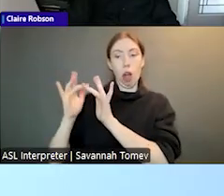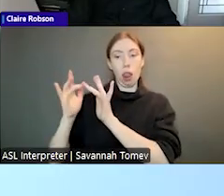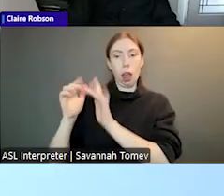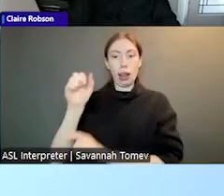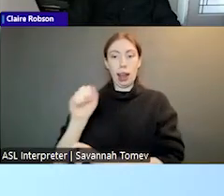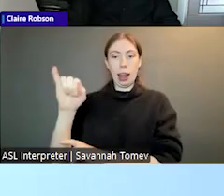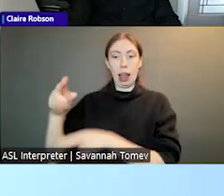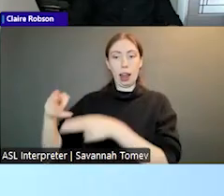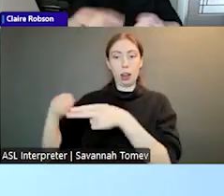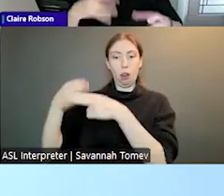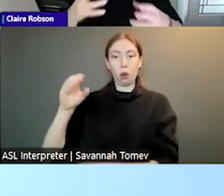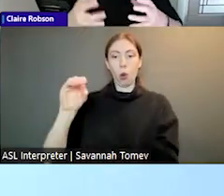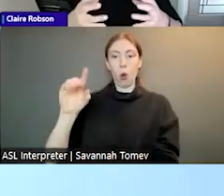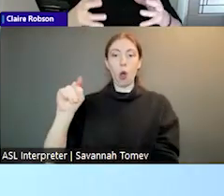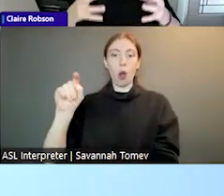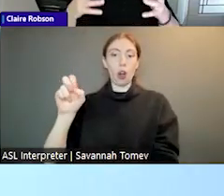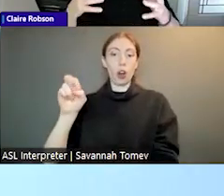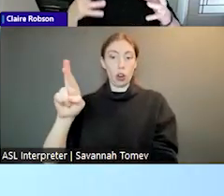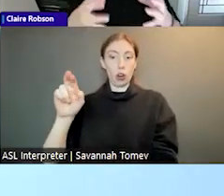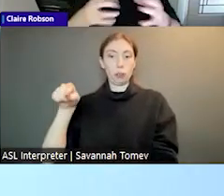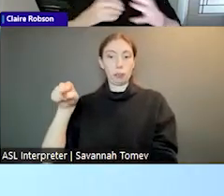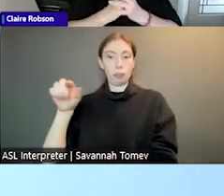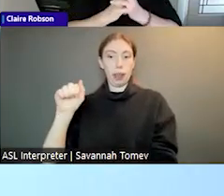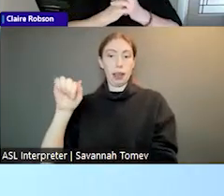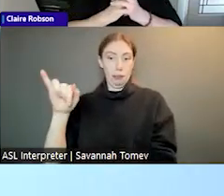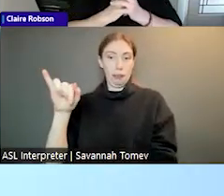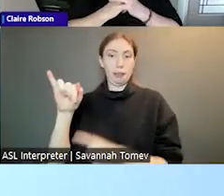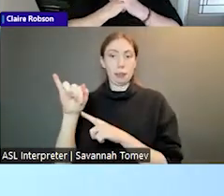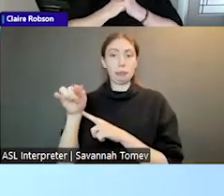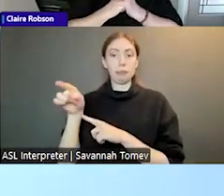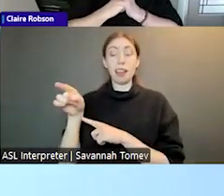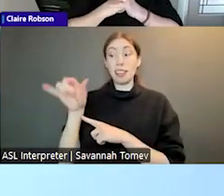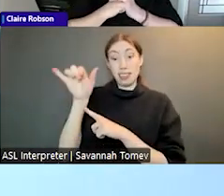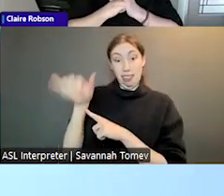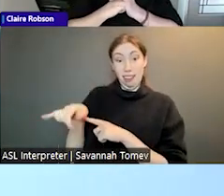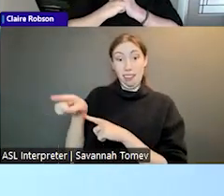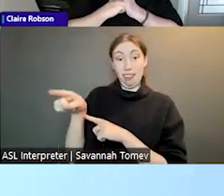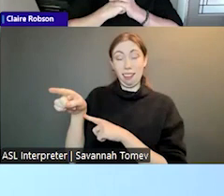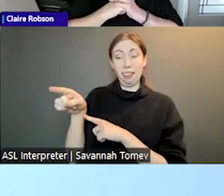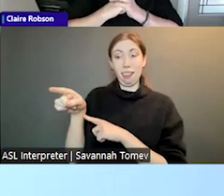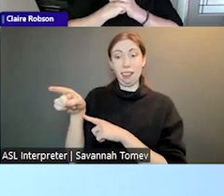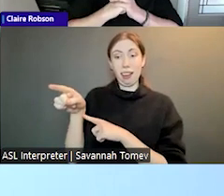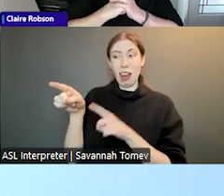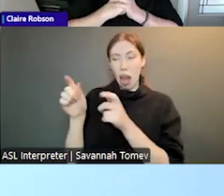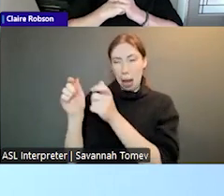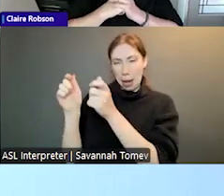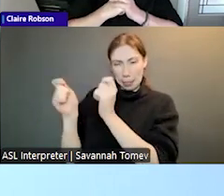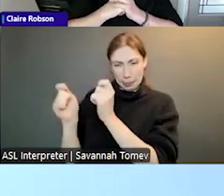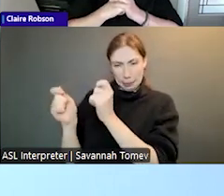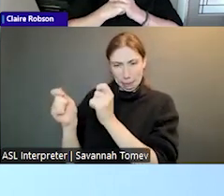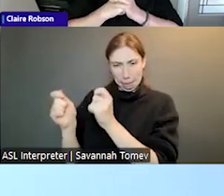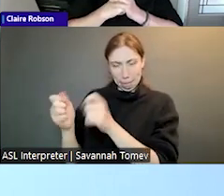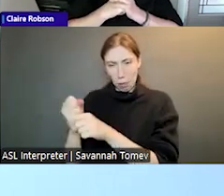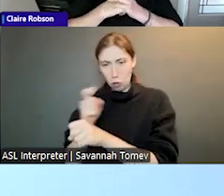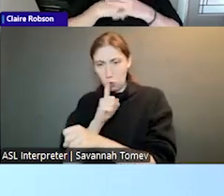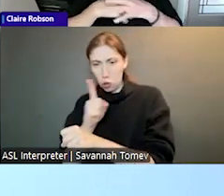then I turned them, I edited them down. I added no words of my own, but I took out